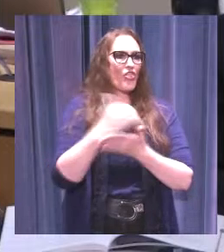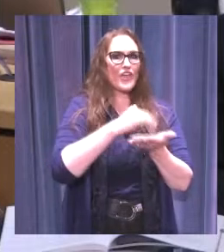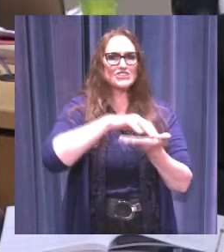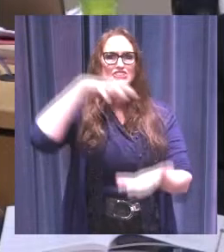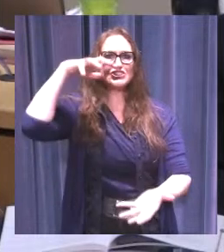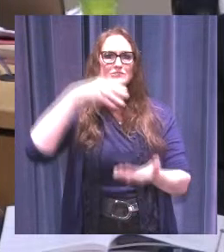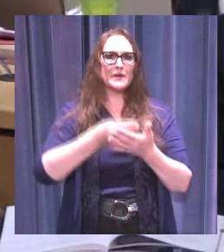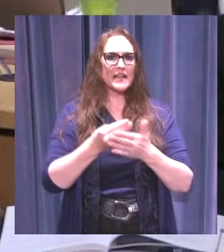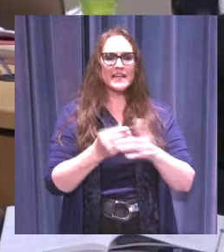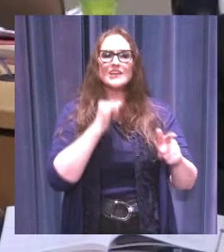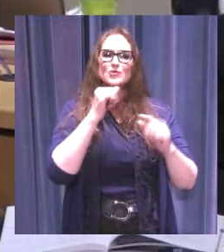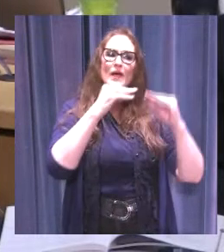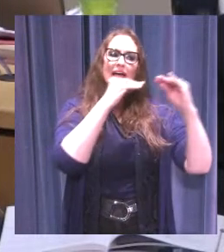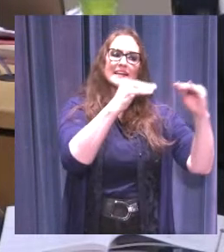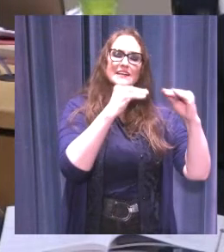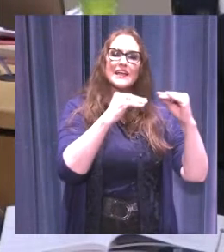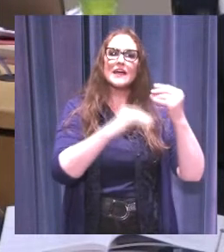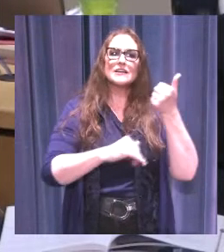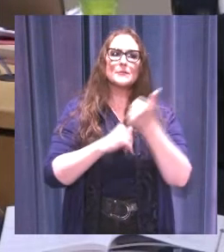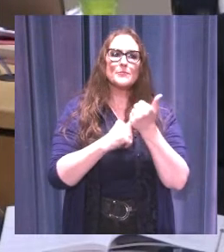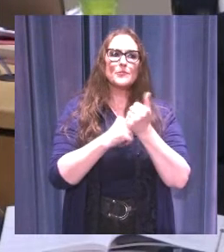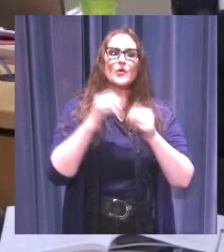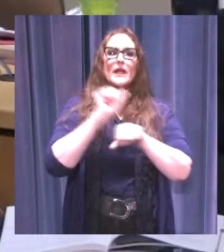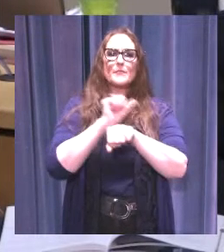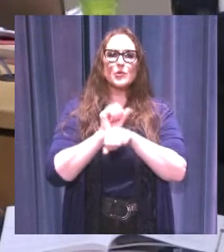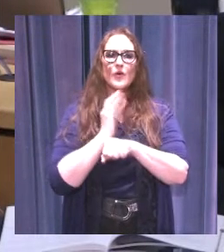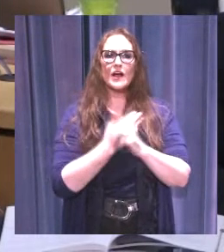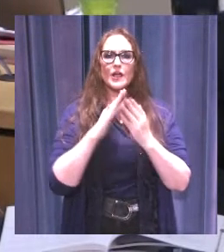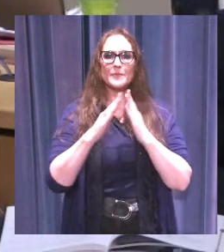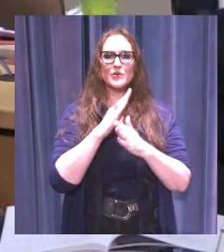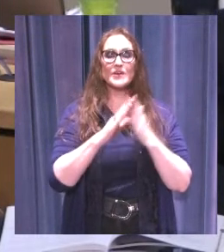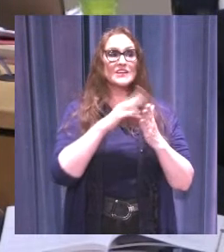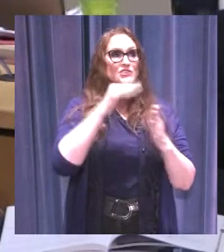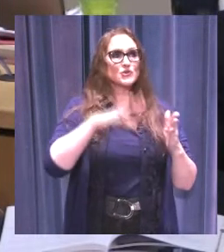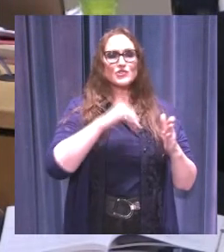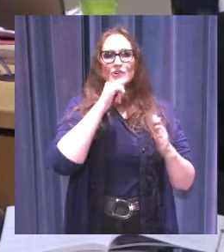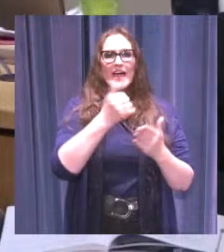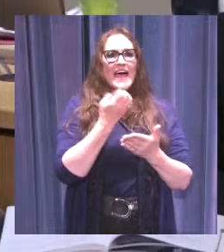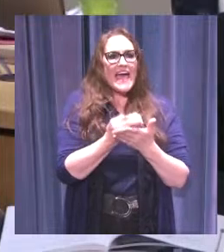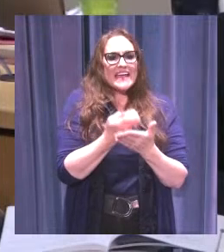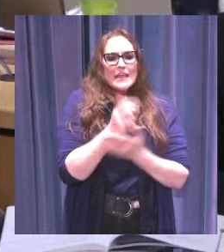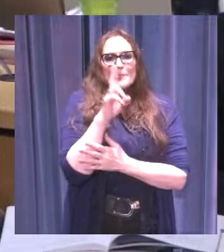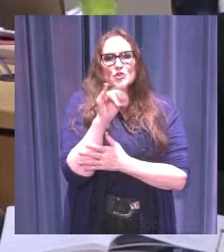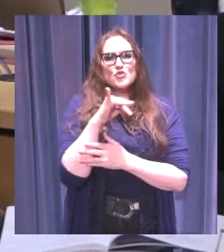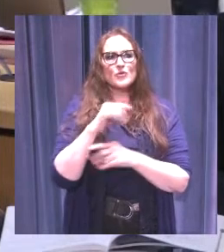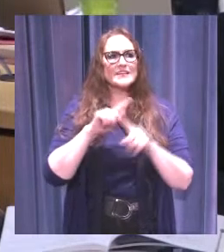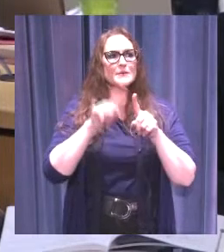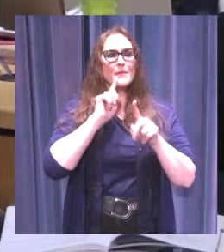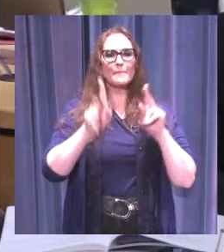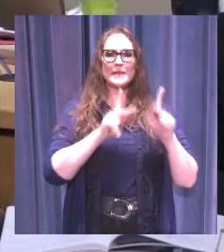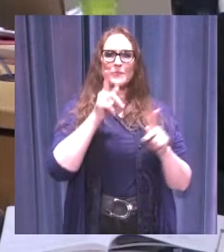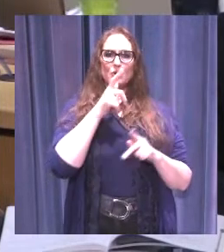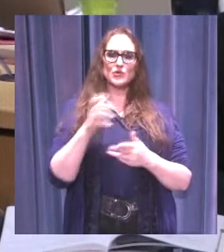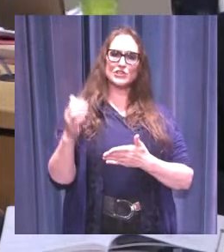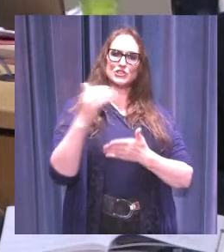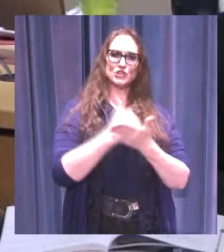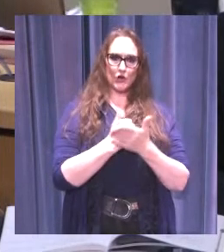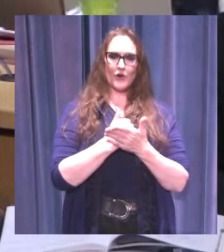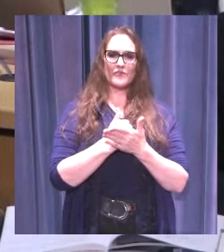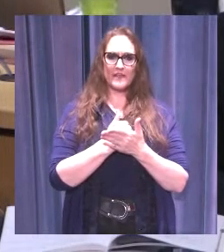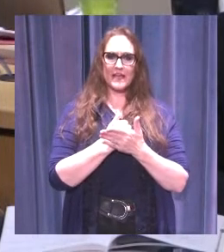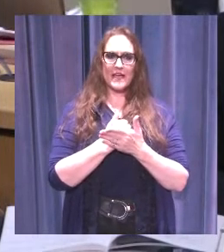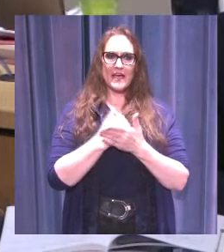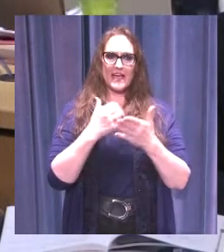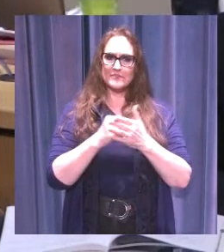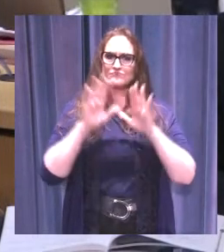to educate, employ, and support our community. Mott students are not economic units. They are people that deserve an